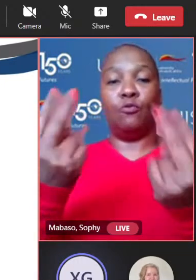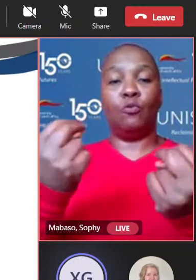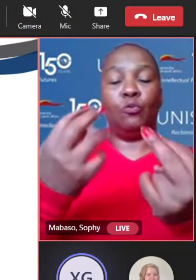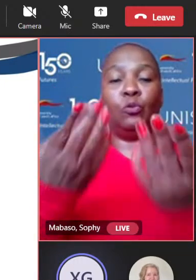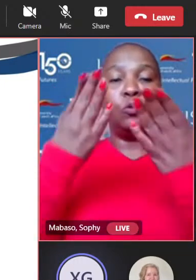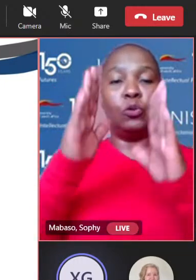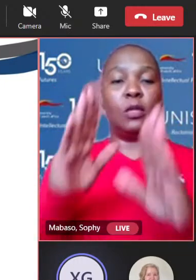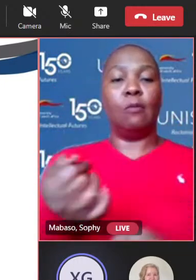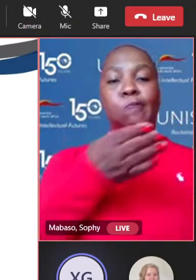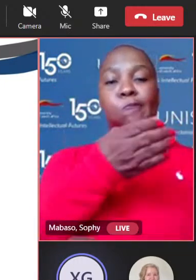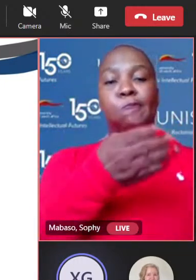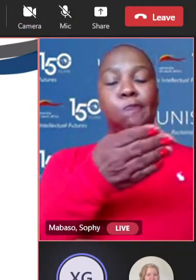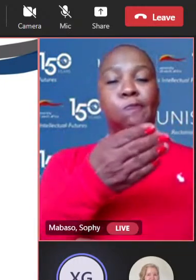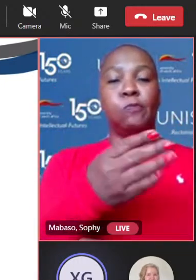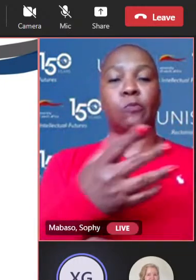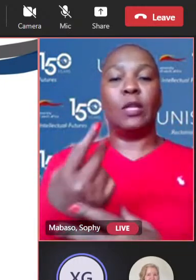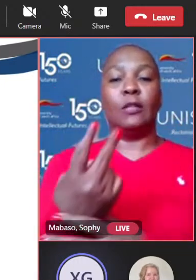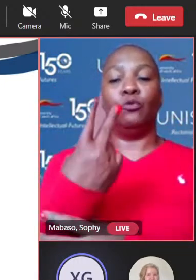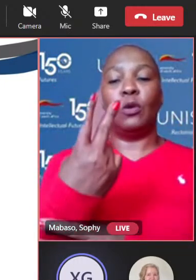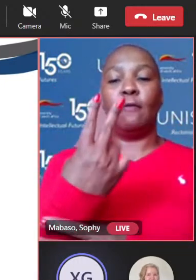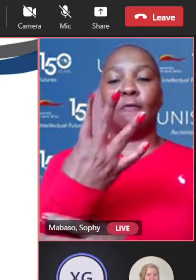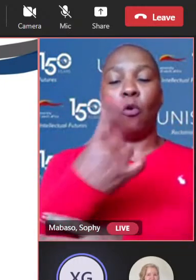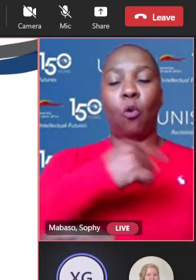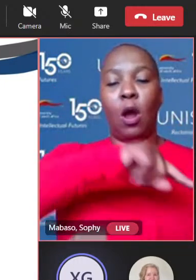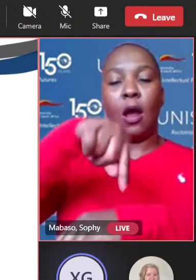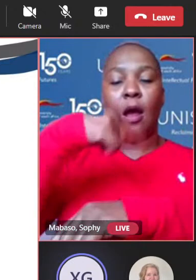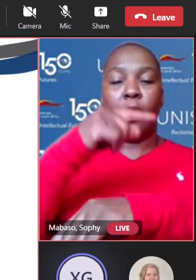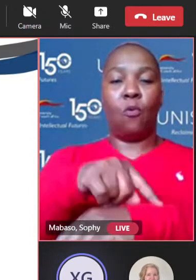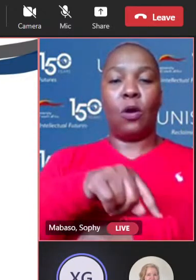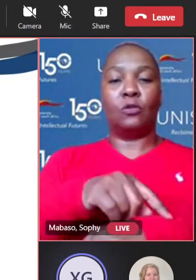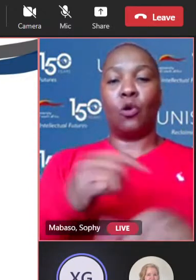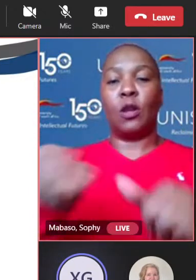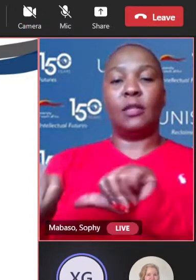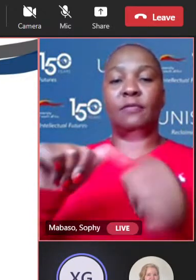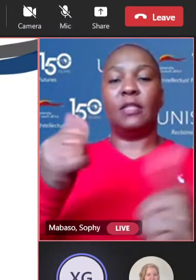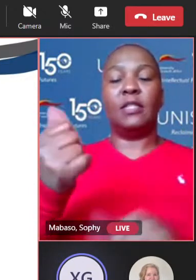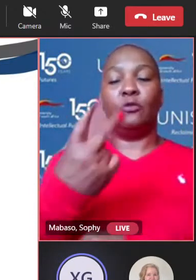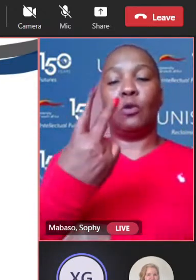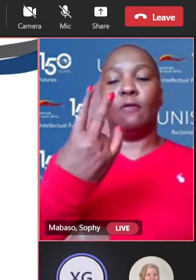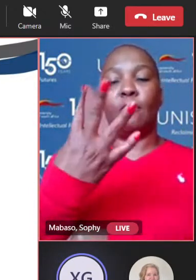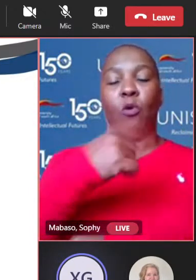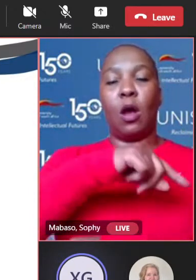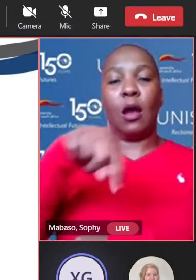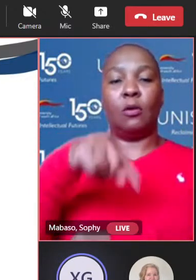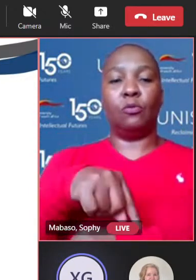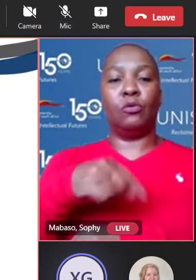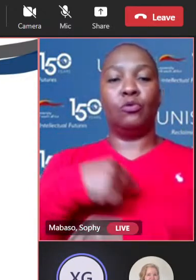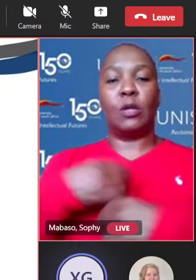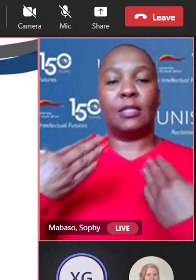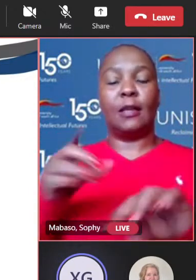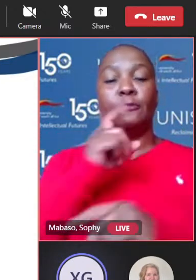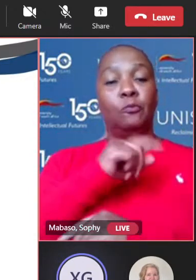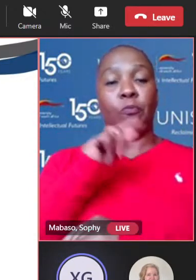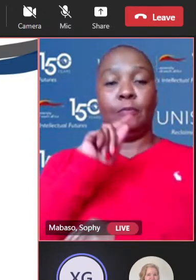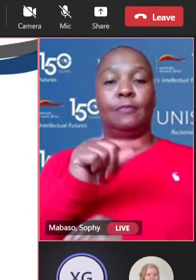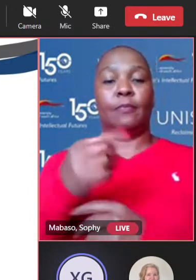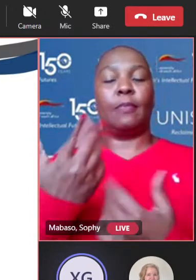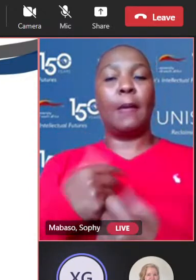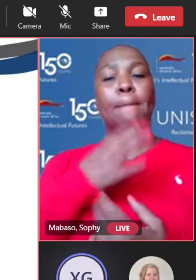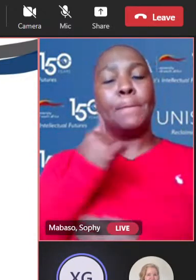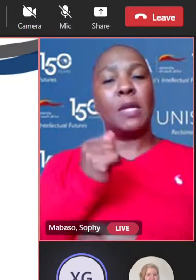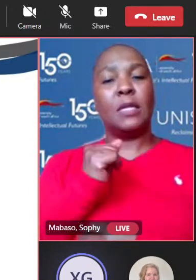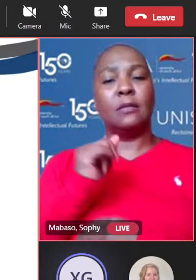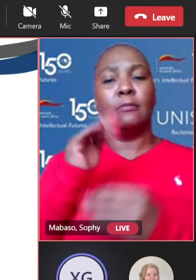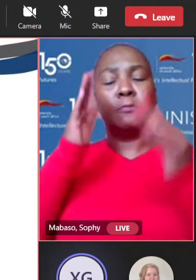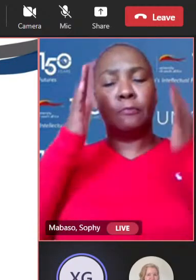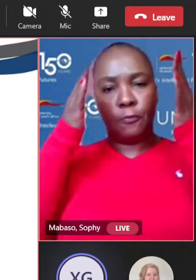available to you within 24 hours, or activated within 24 hours. Then you can start using it. Please pay attention to the